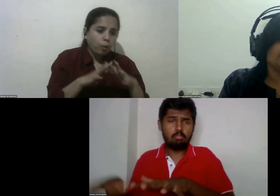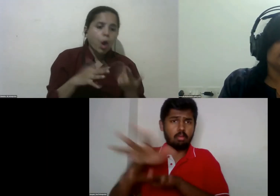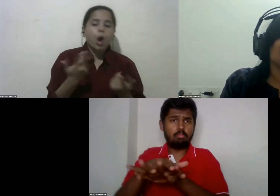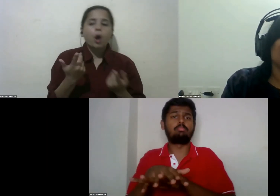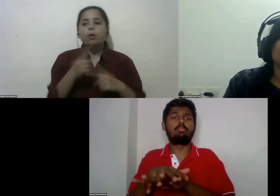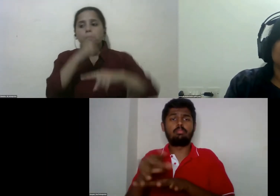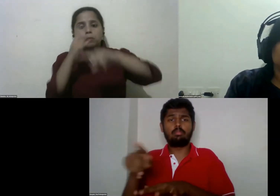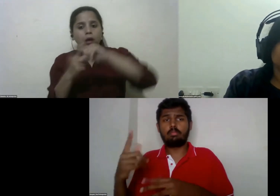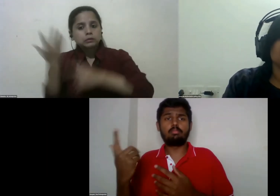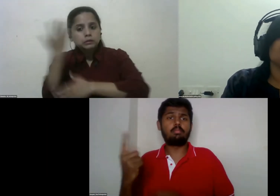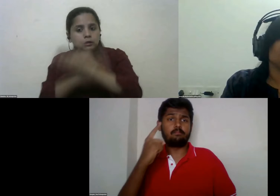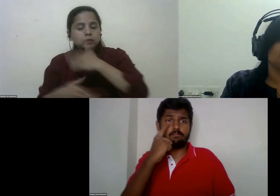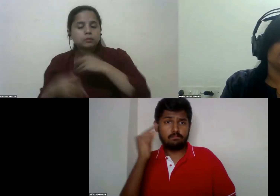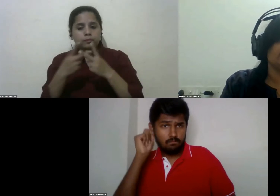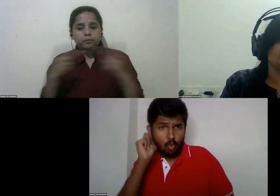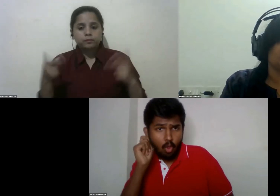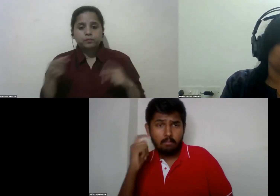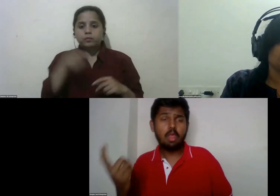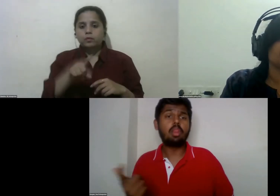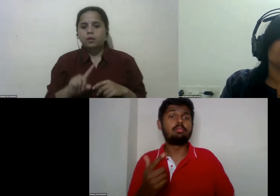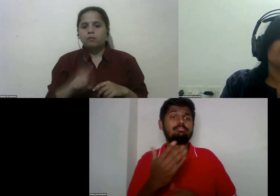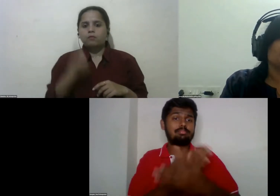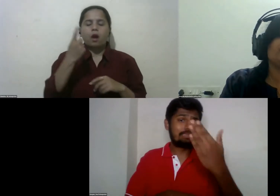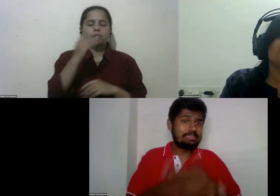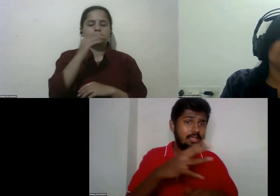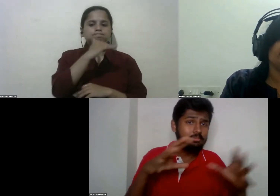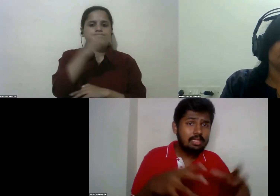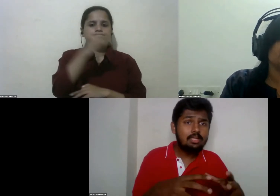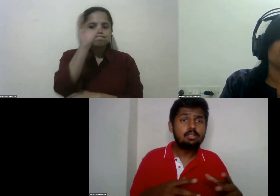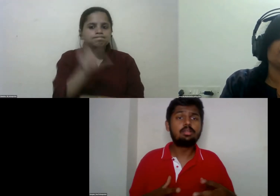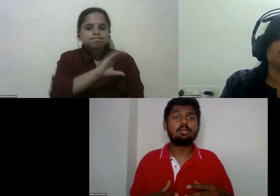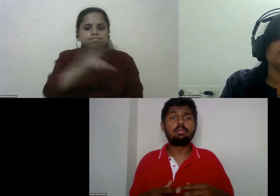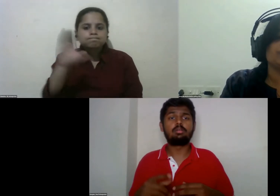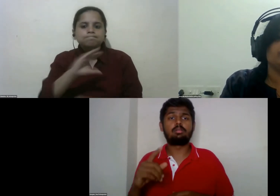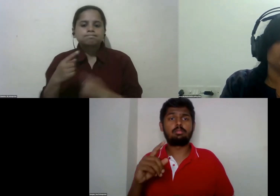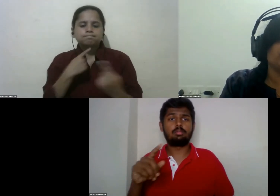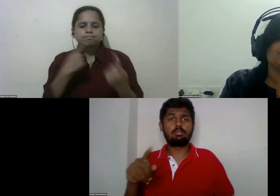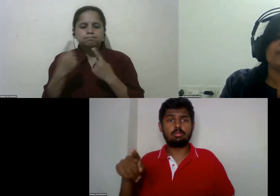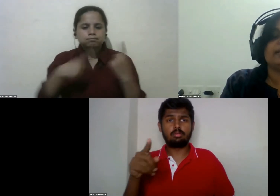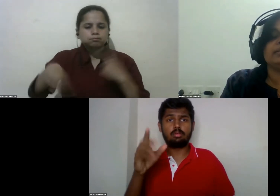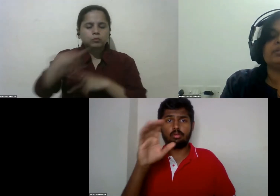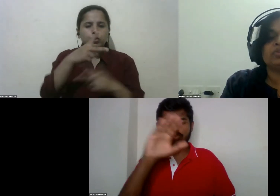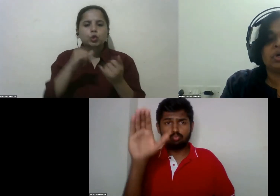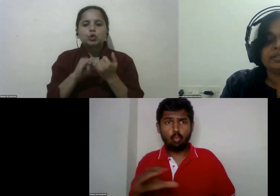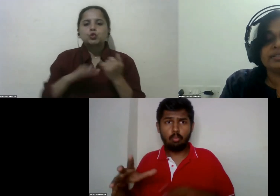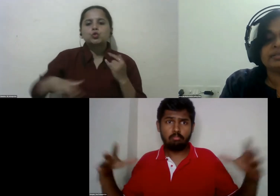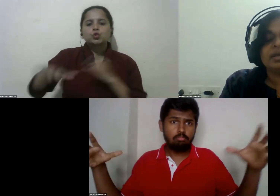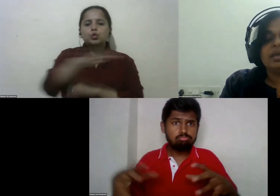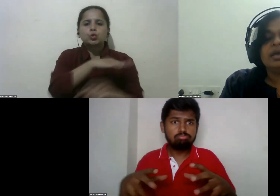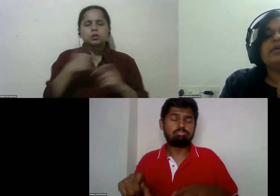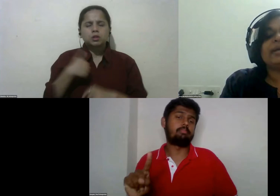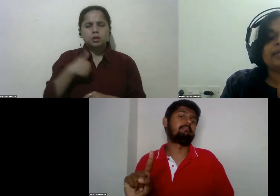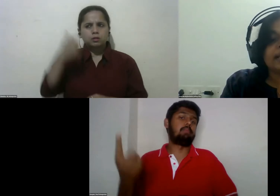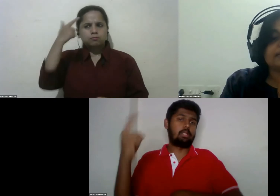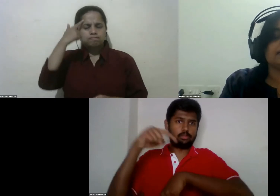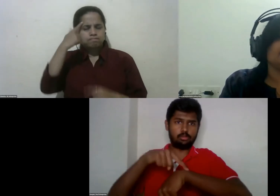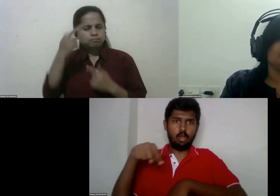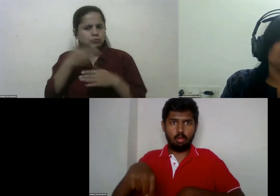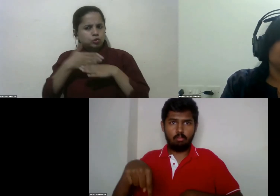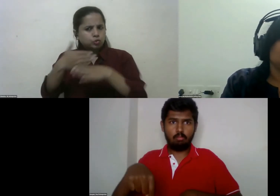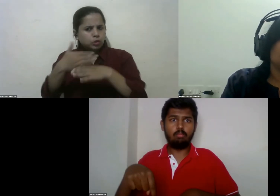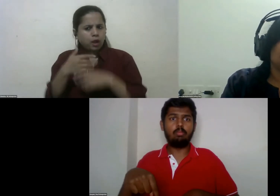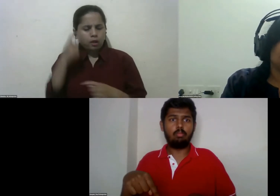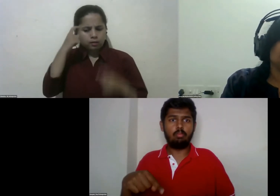the series laid a foundation for this discourse with key leaders from the social movement sharing their thoughts,